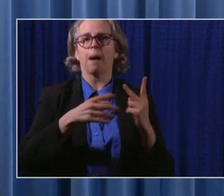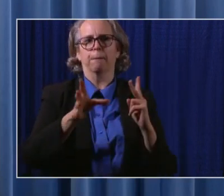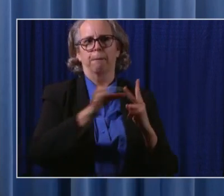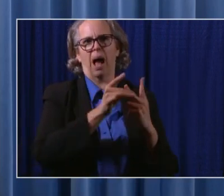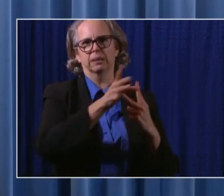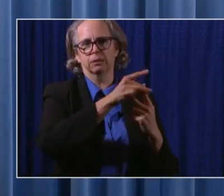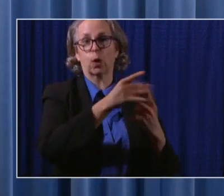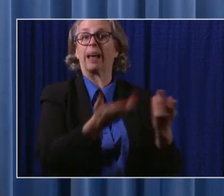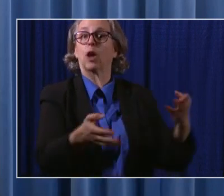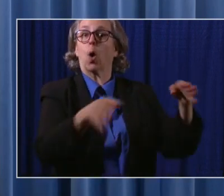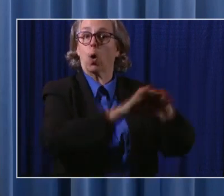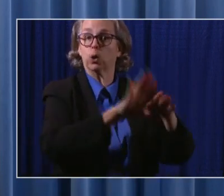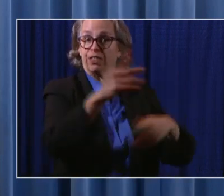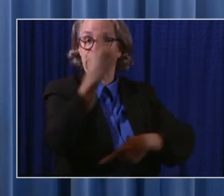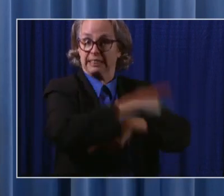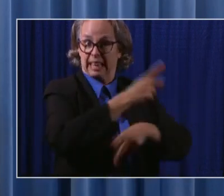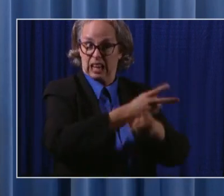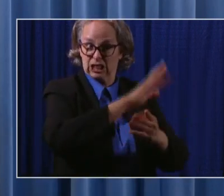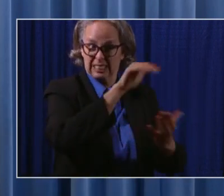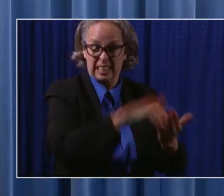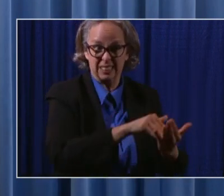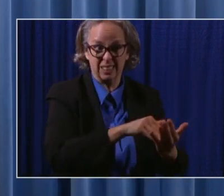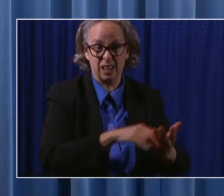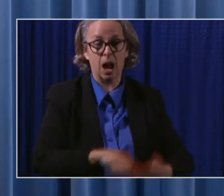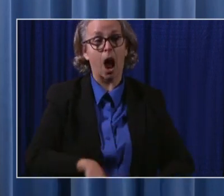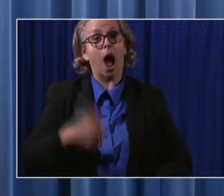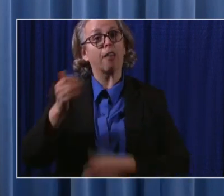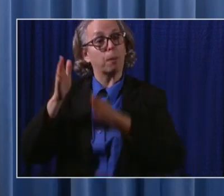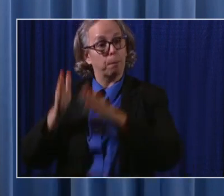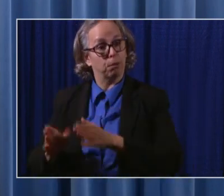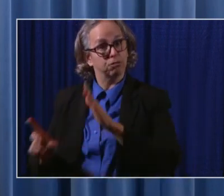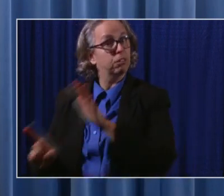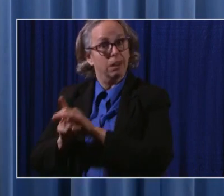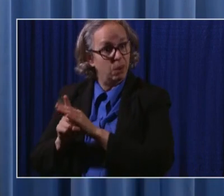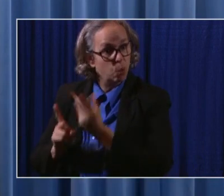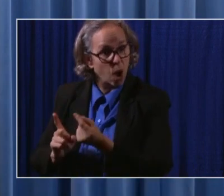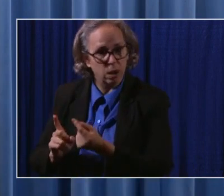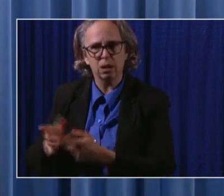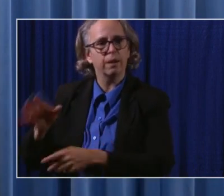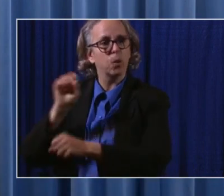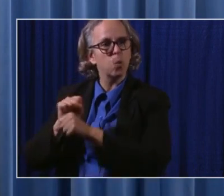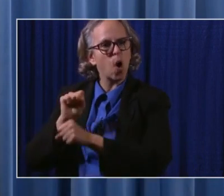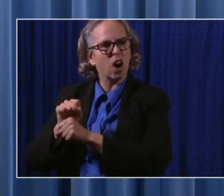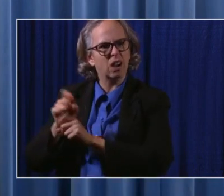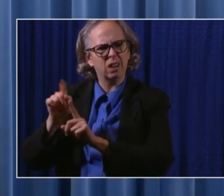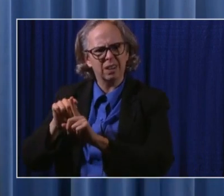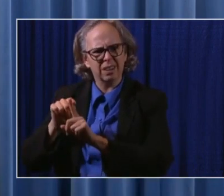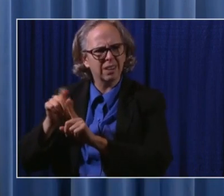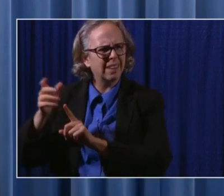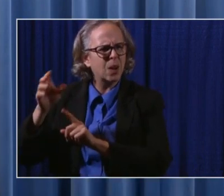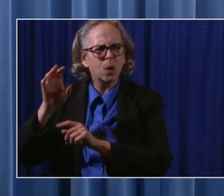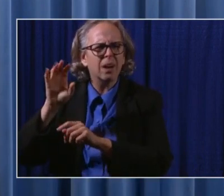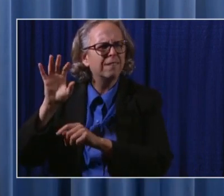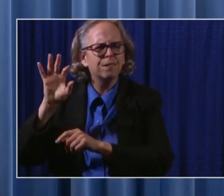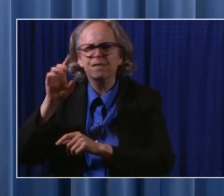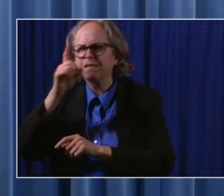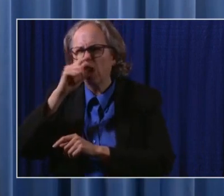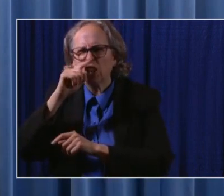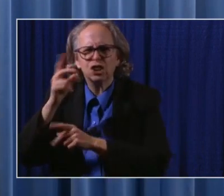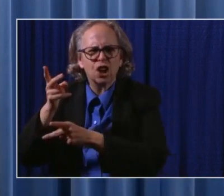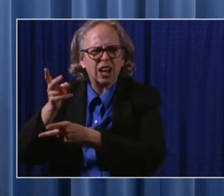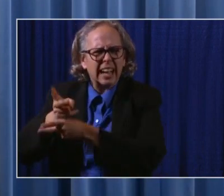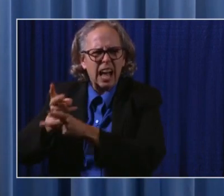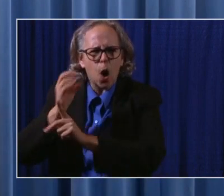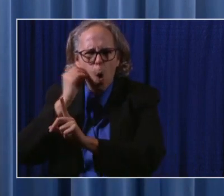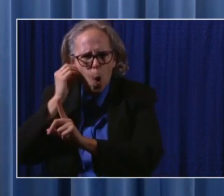foster care group home for teenage girls, also tested positive. Now that foster care has 9 employees and 6 residents who have